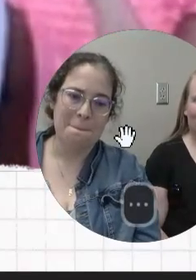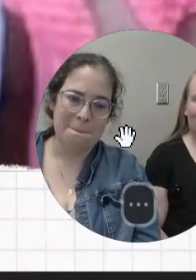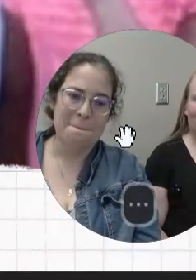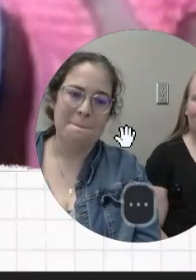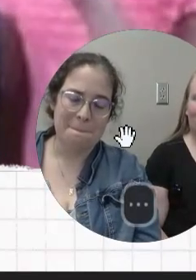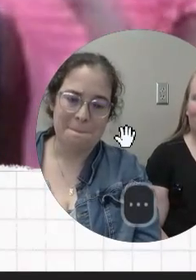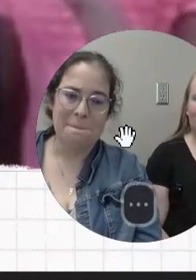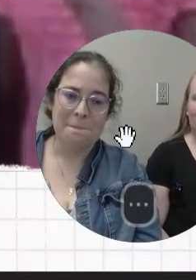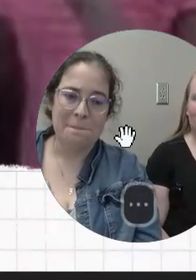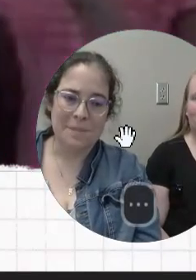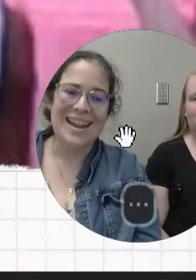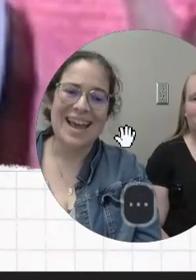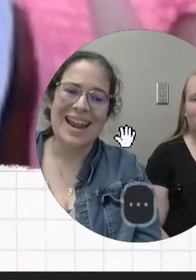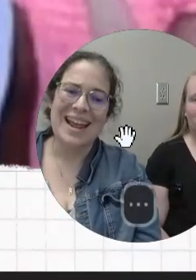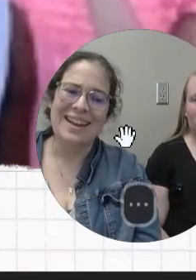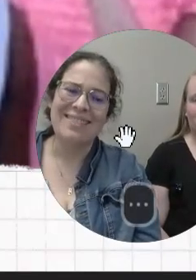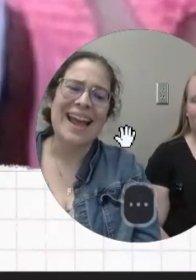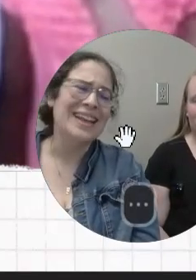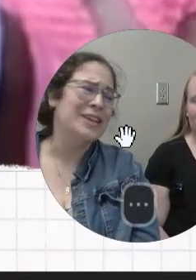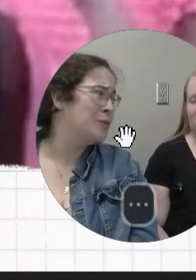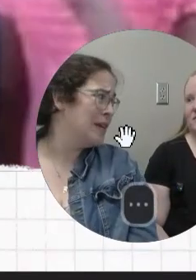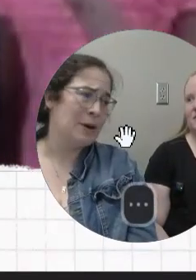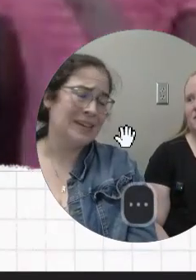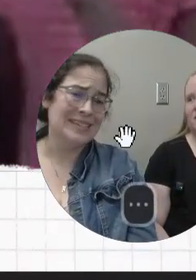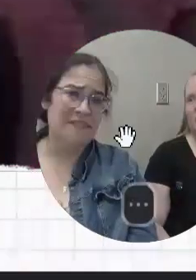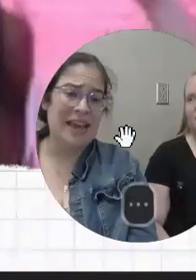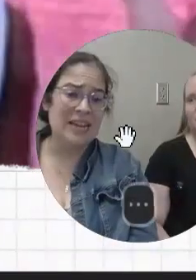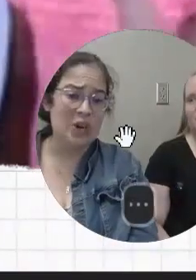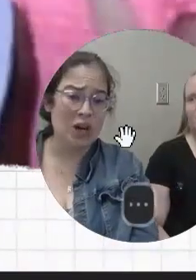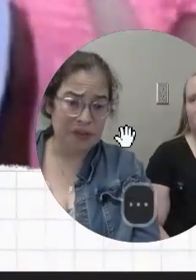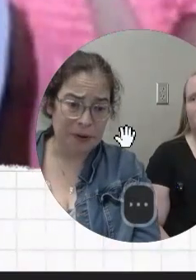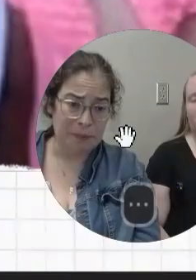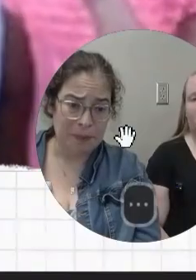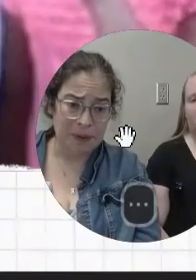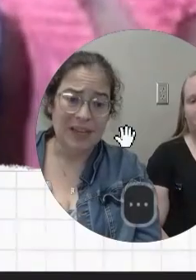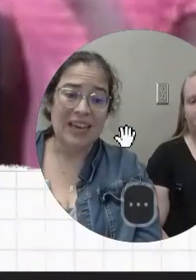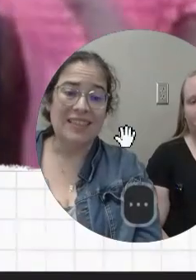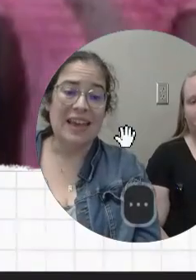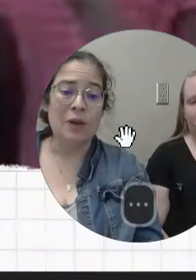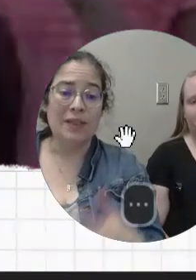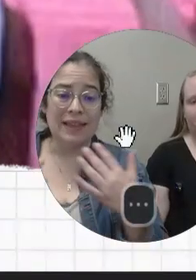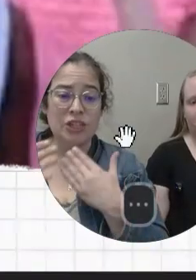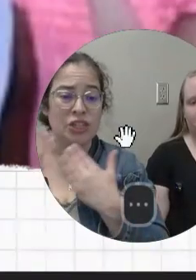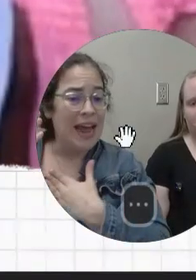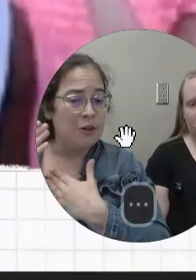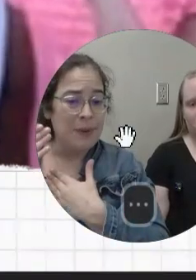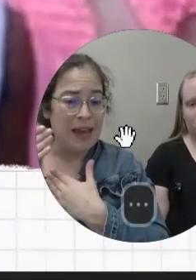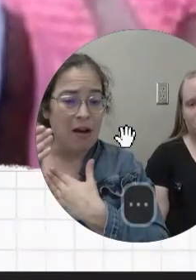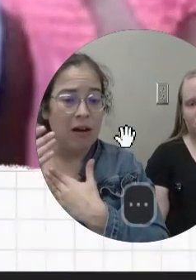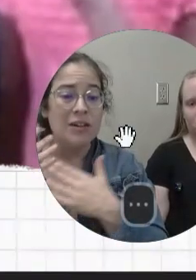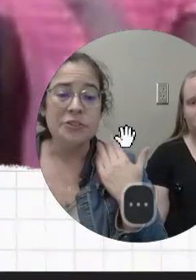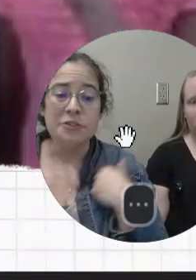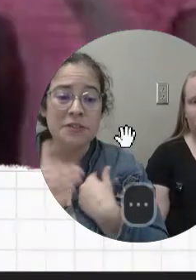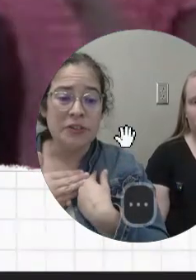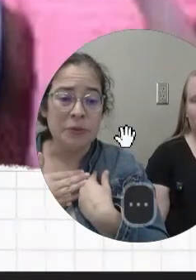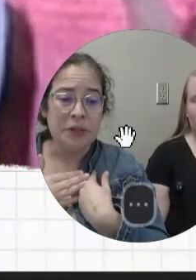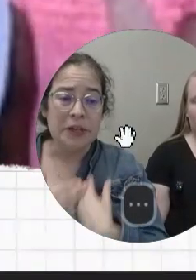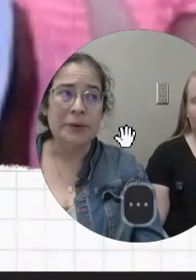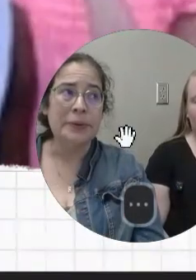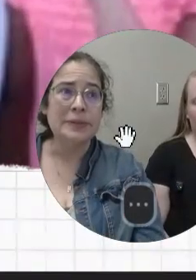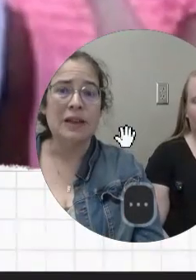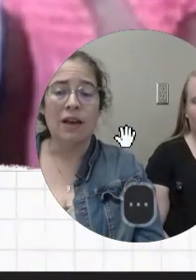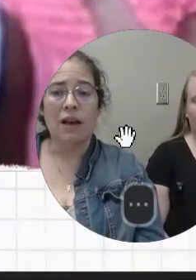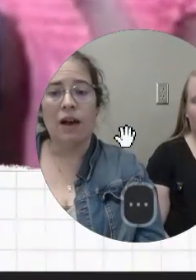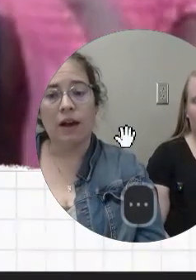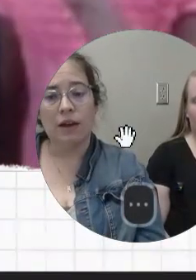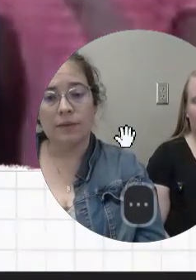Make sure that the interpreter is seen. And lighting is really important to deaf and hard of hearing people. The shadows